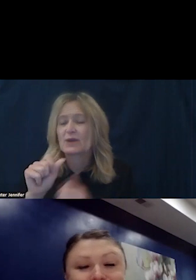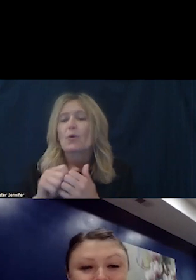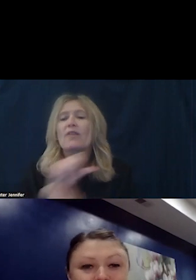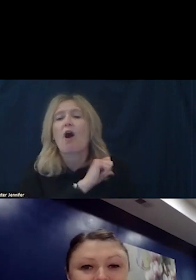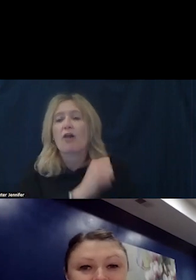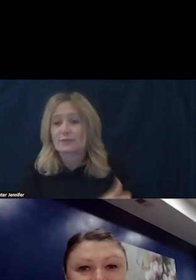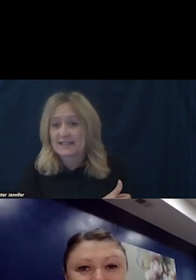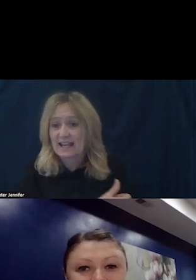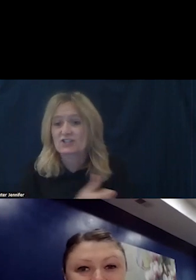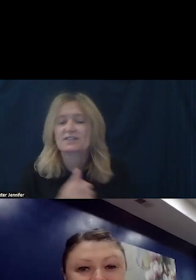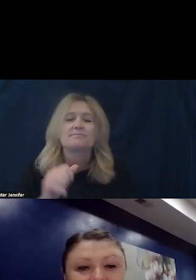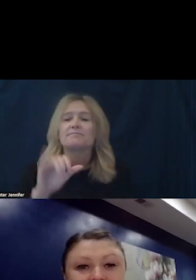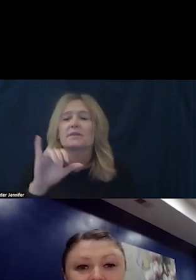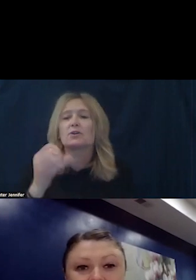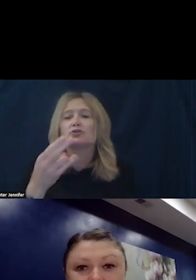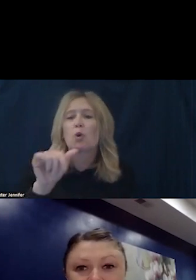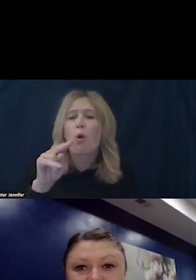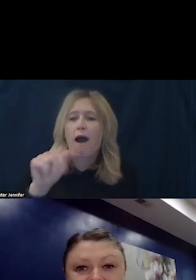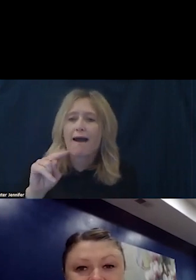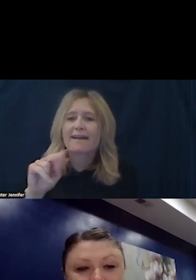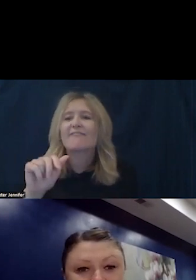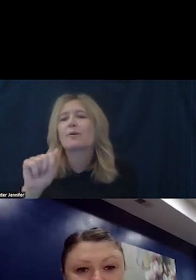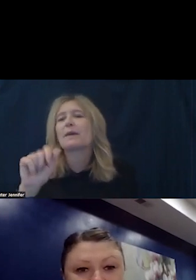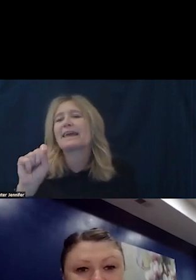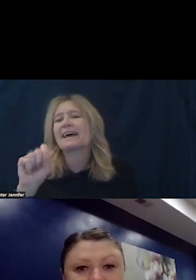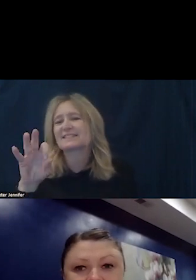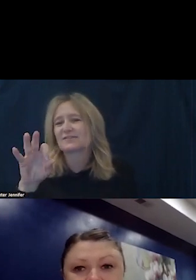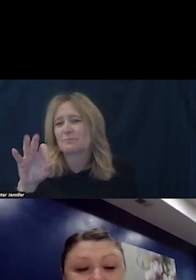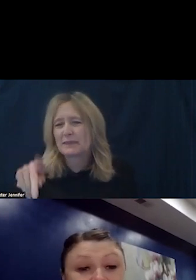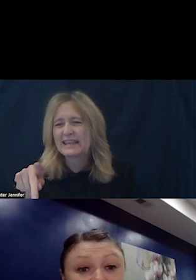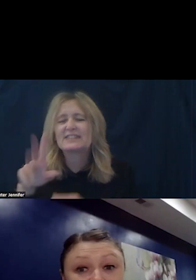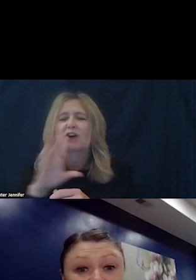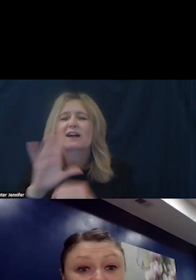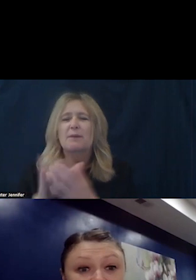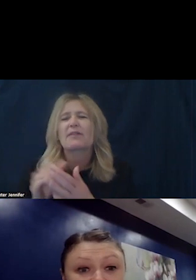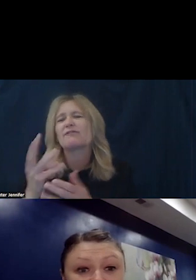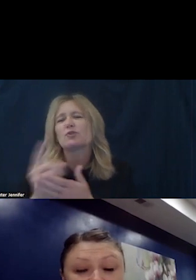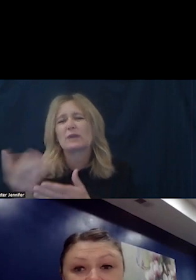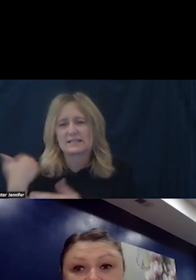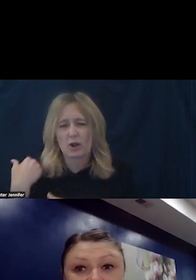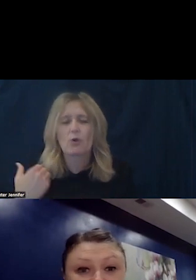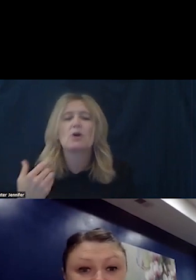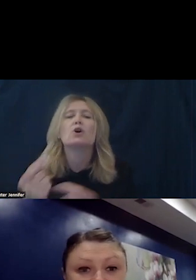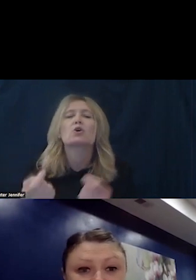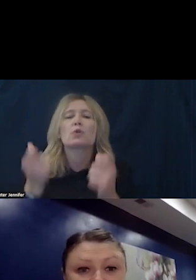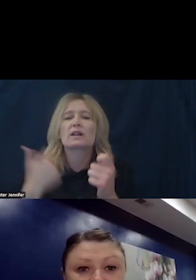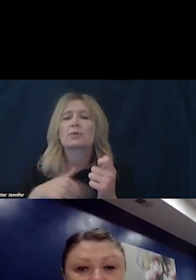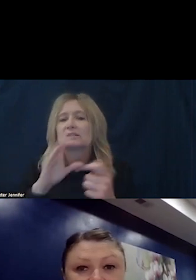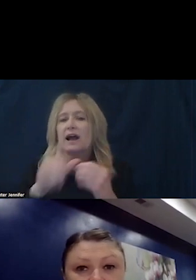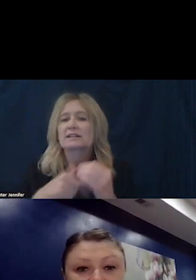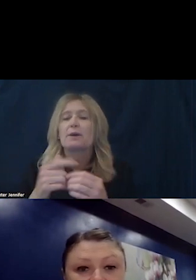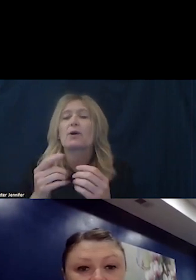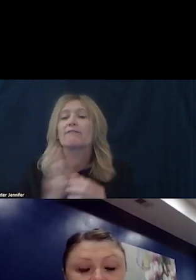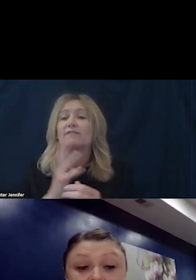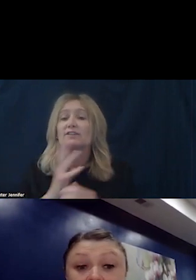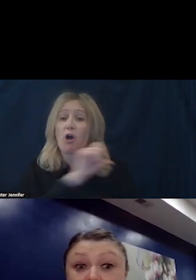authorizations. Joanna from AFSP covered appropriations a couple weeks back. So very quickly, we had official authorization